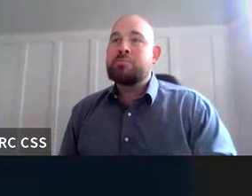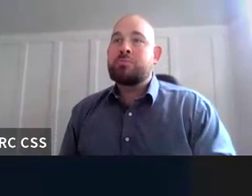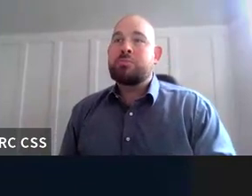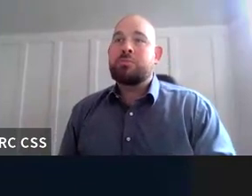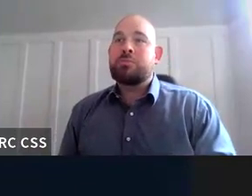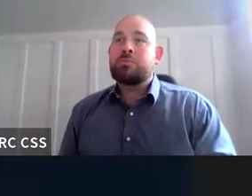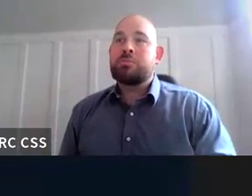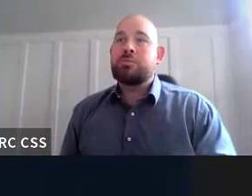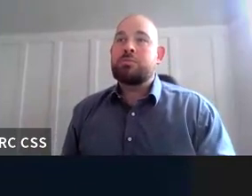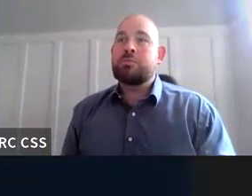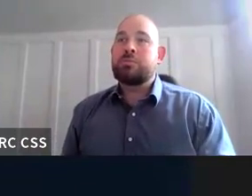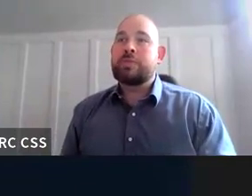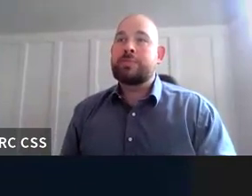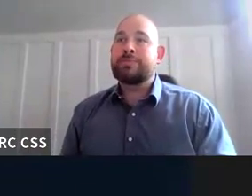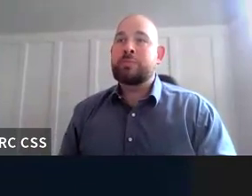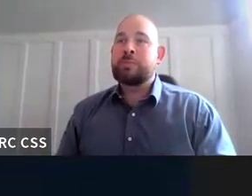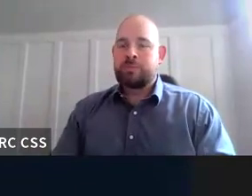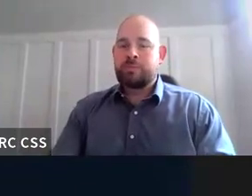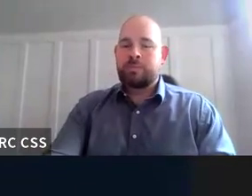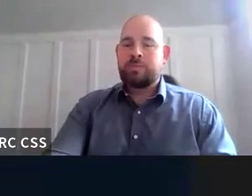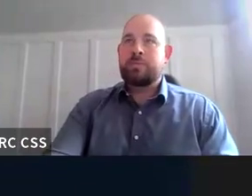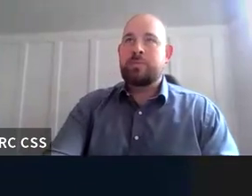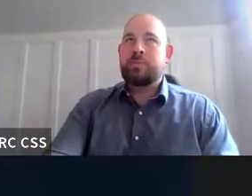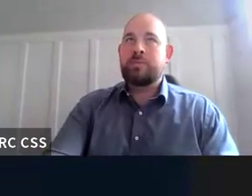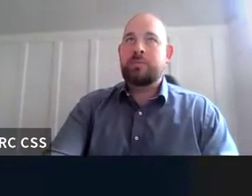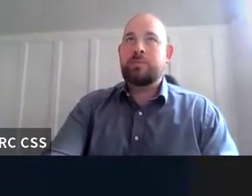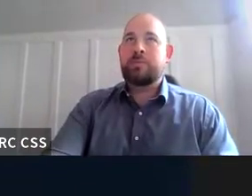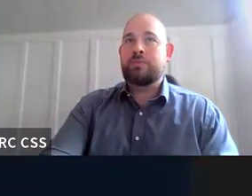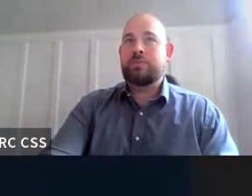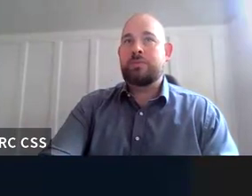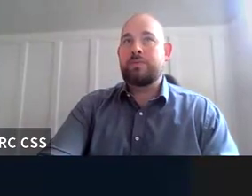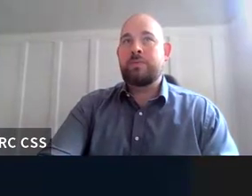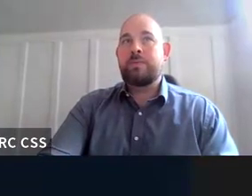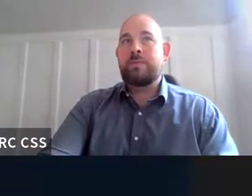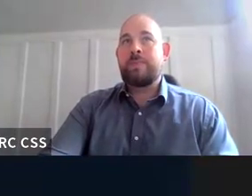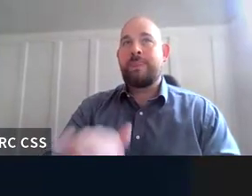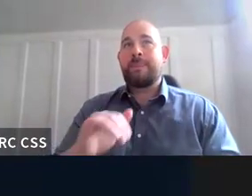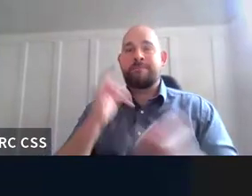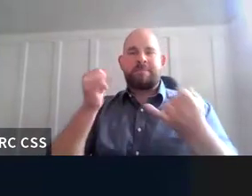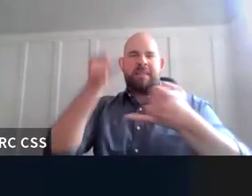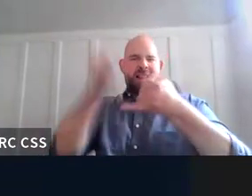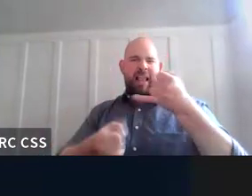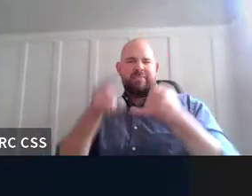being able to hear it, sometimes you would forget and it would keep running. So this was a great feature.